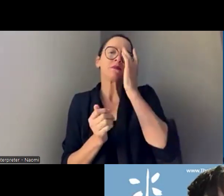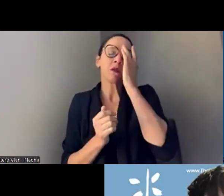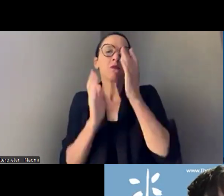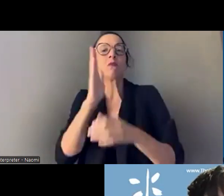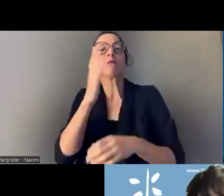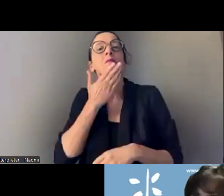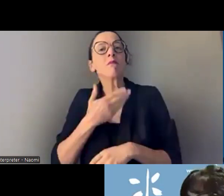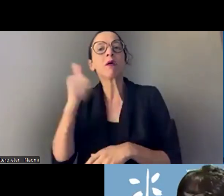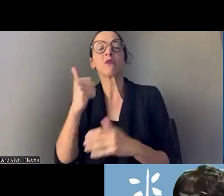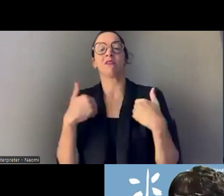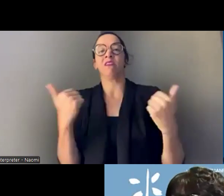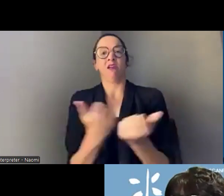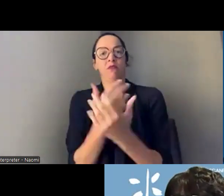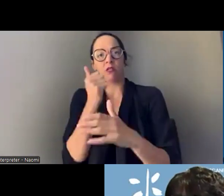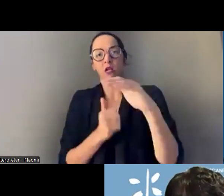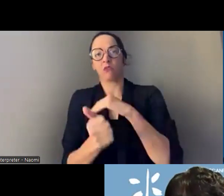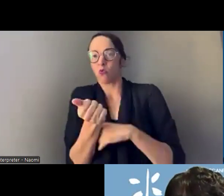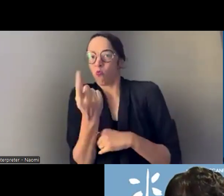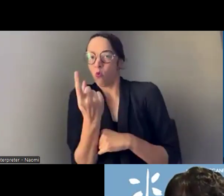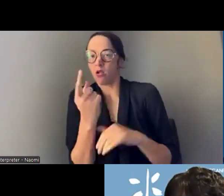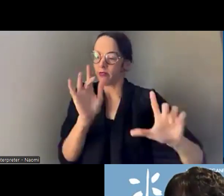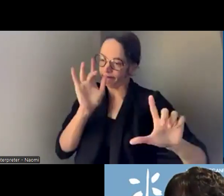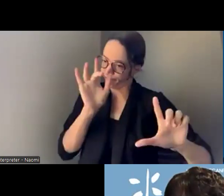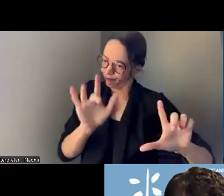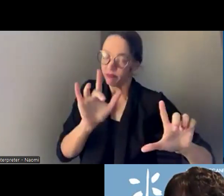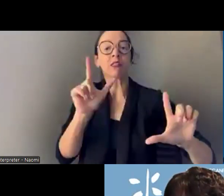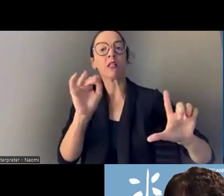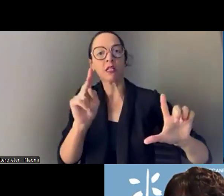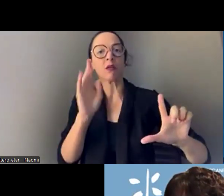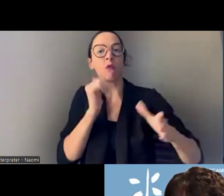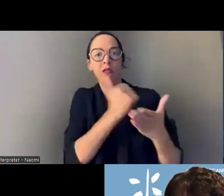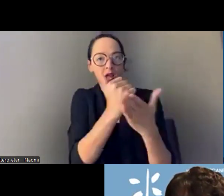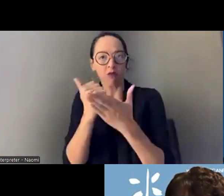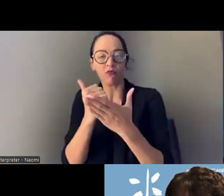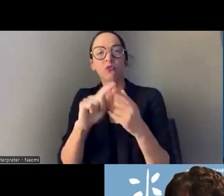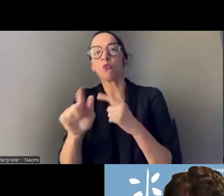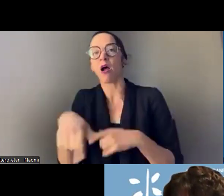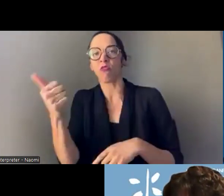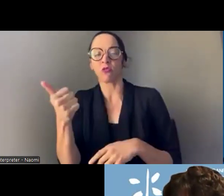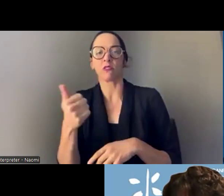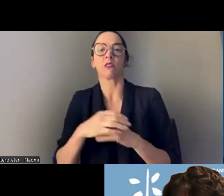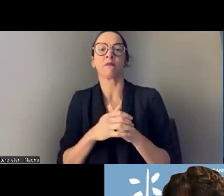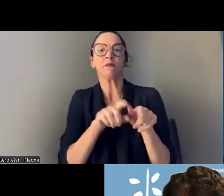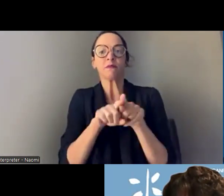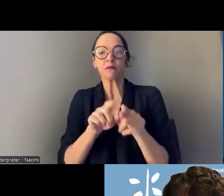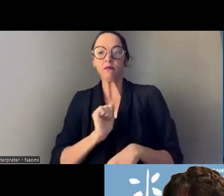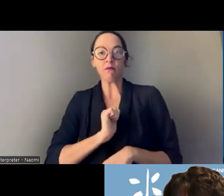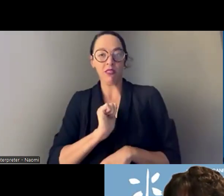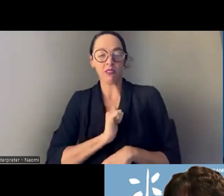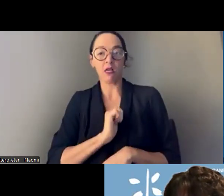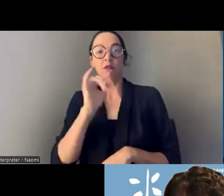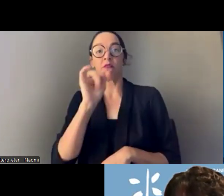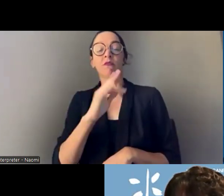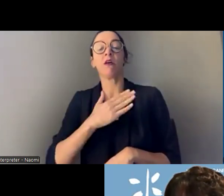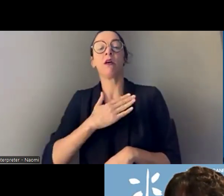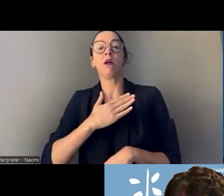to others, even myself, in the event that my condition progressed, knowing that I can go to